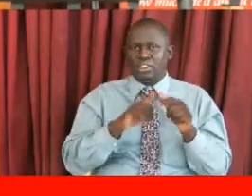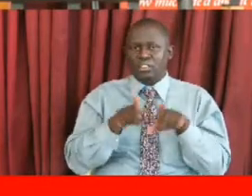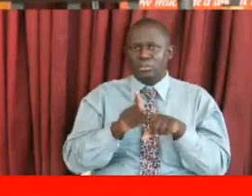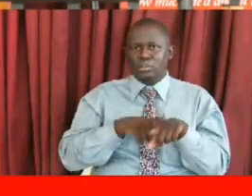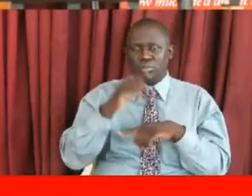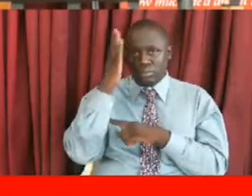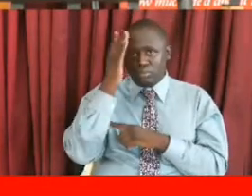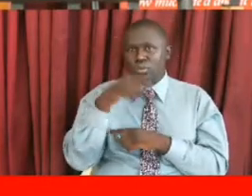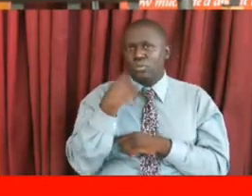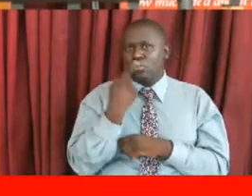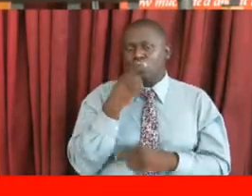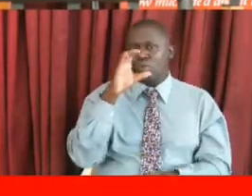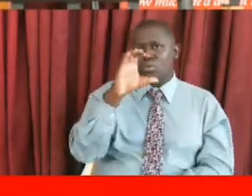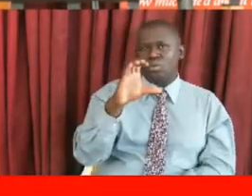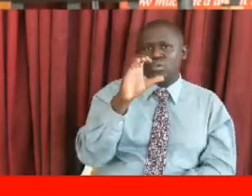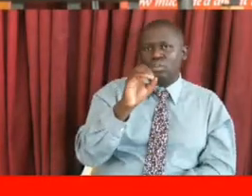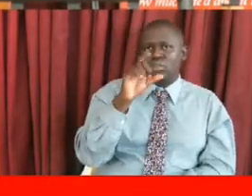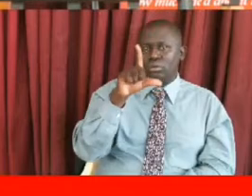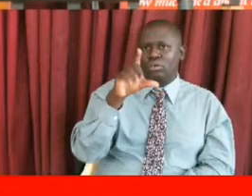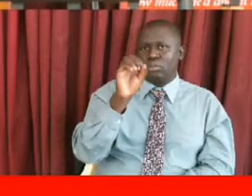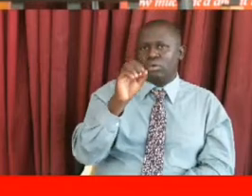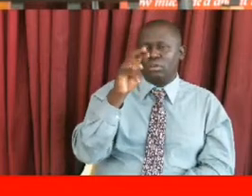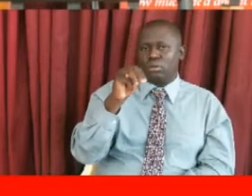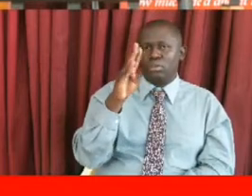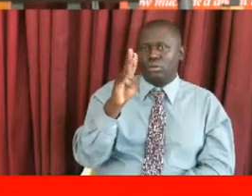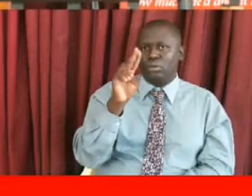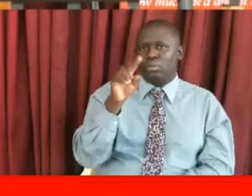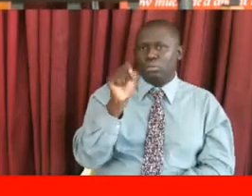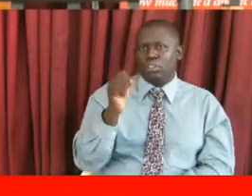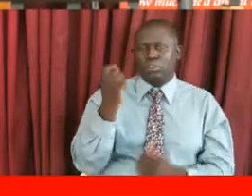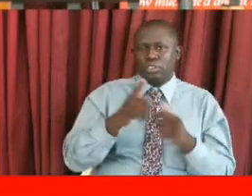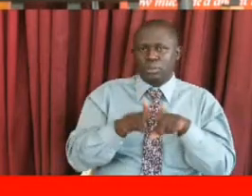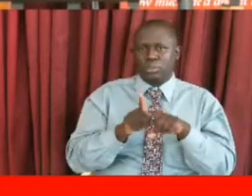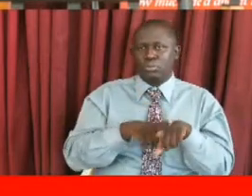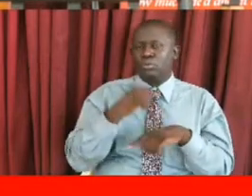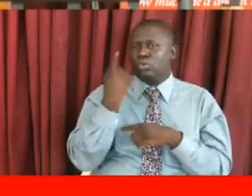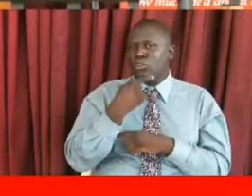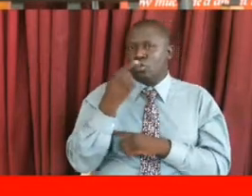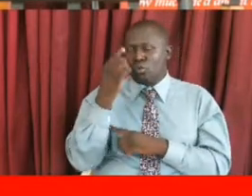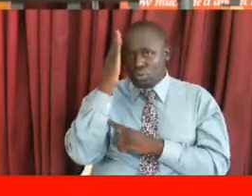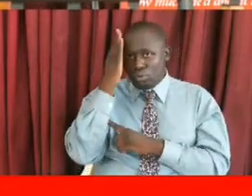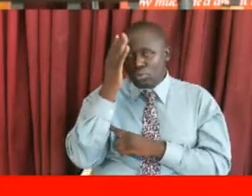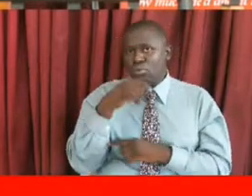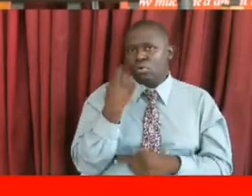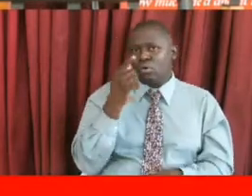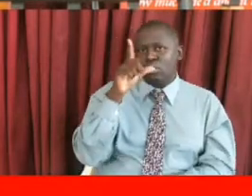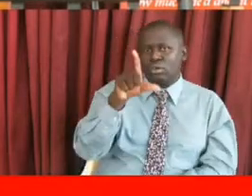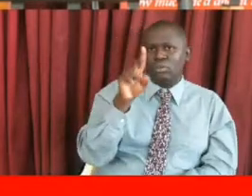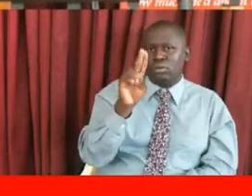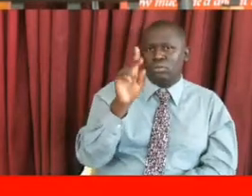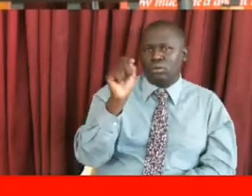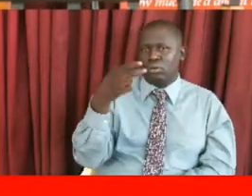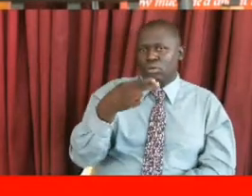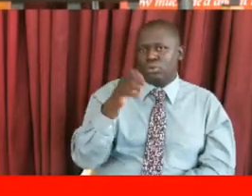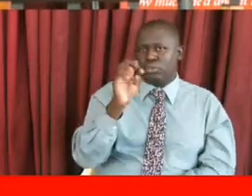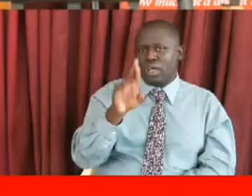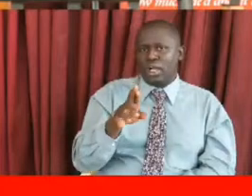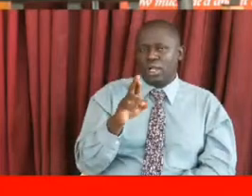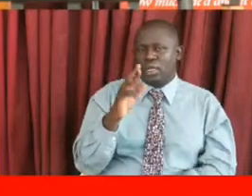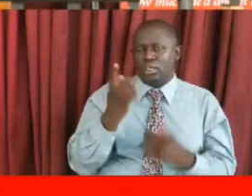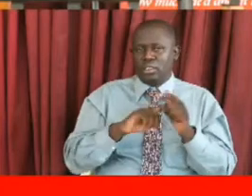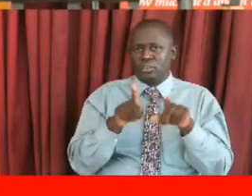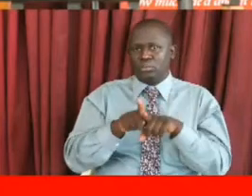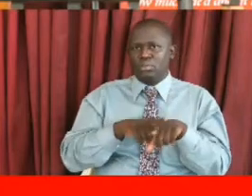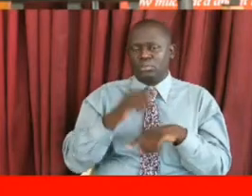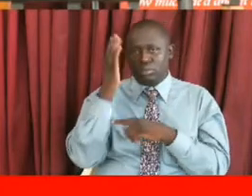colbus in Scotland we know Luther in Germany we know Wesley in Britain you can